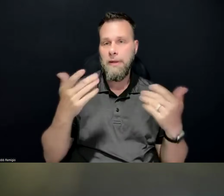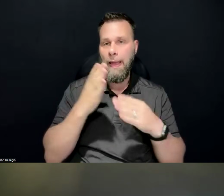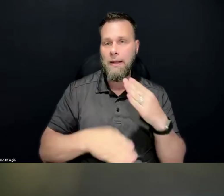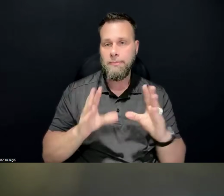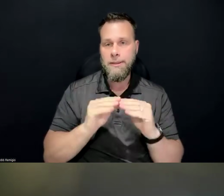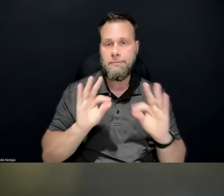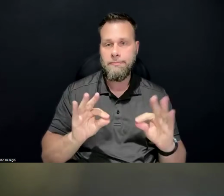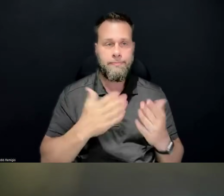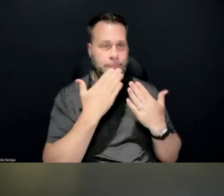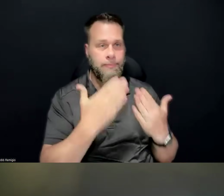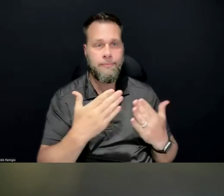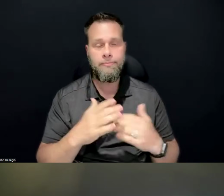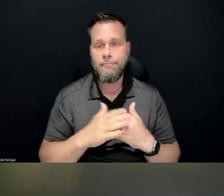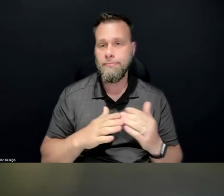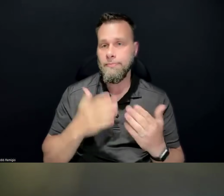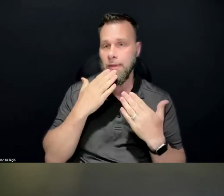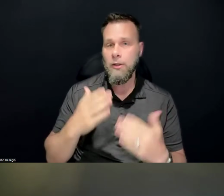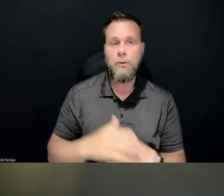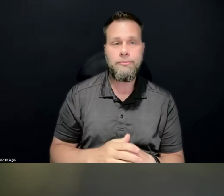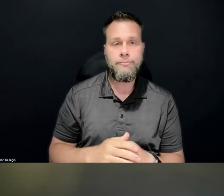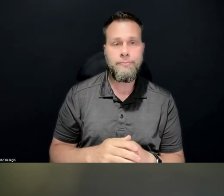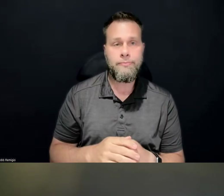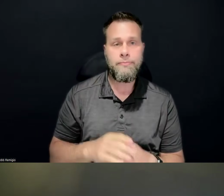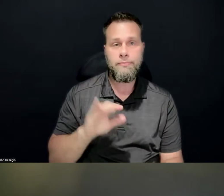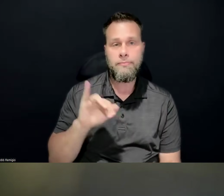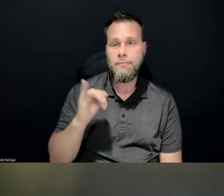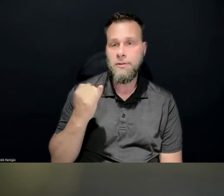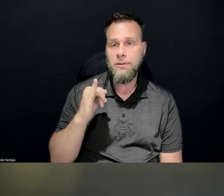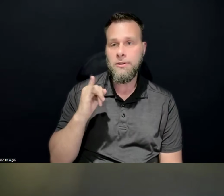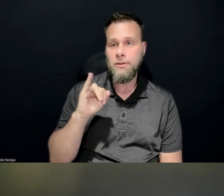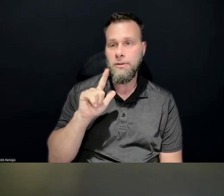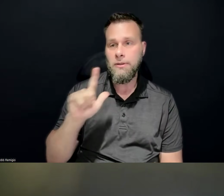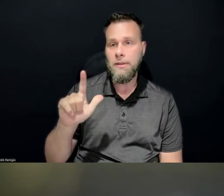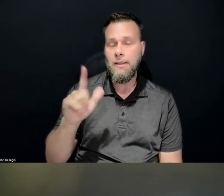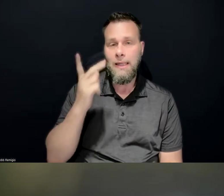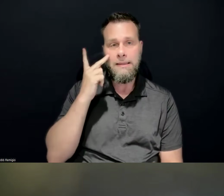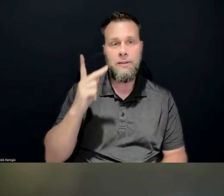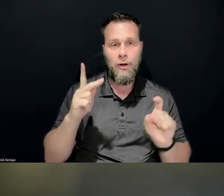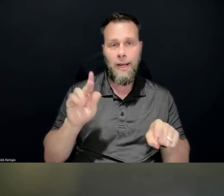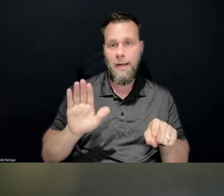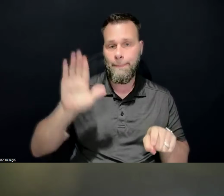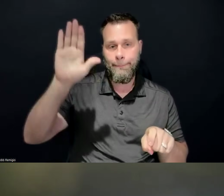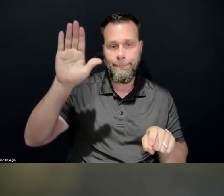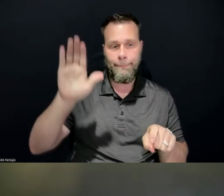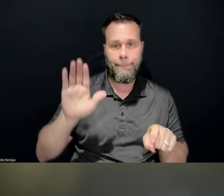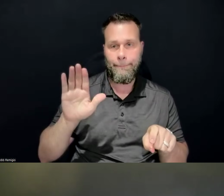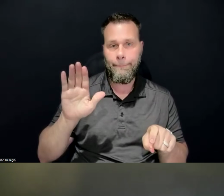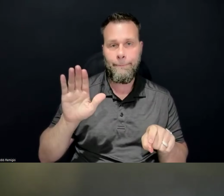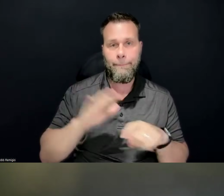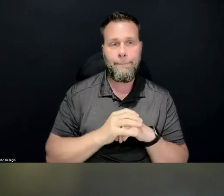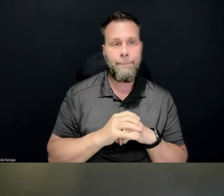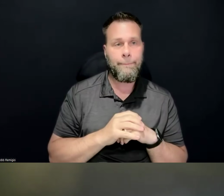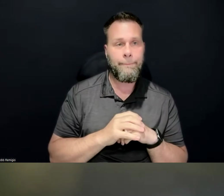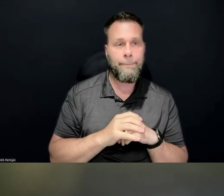perfect. Thank you so much, Jill. Just want to note, I see your hand up and am on